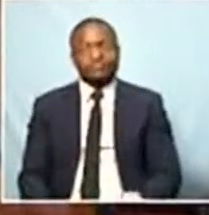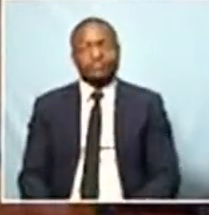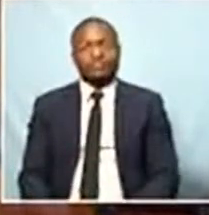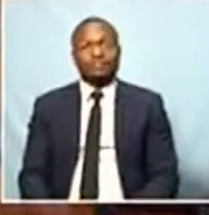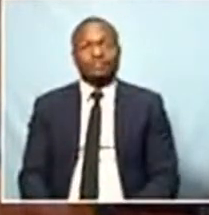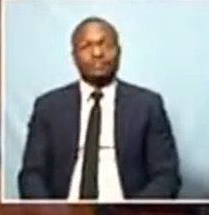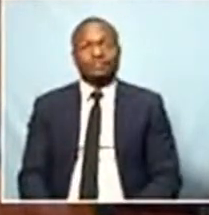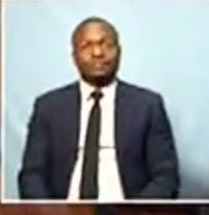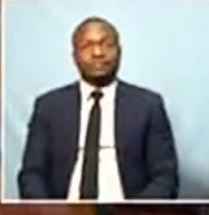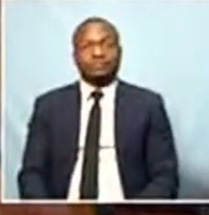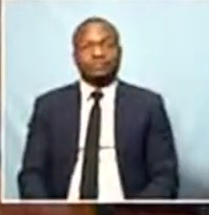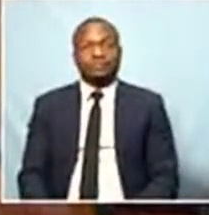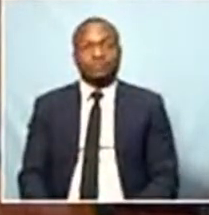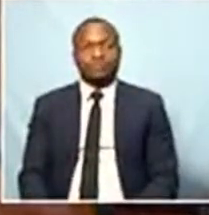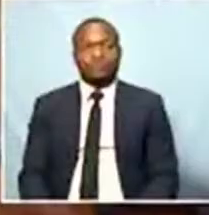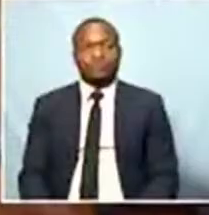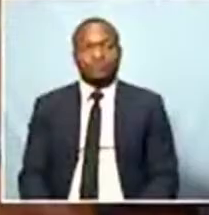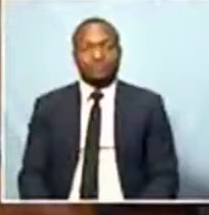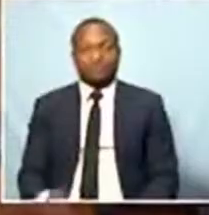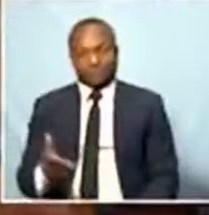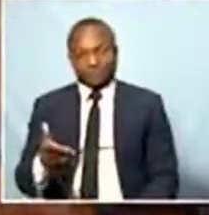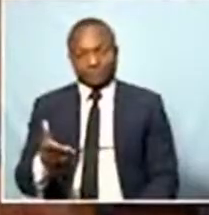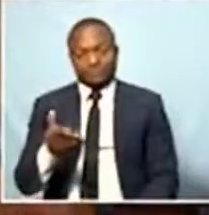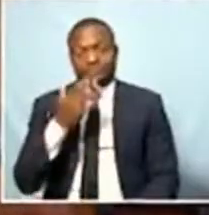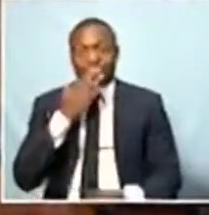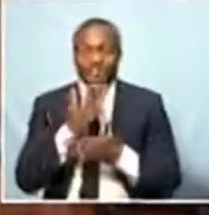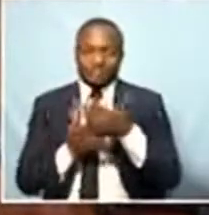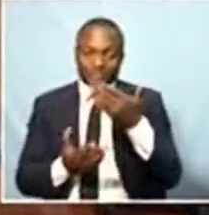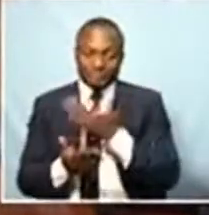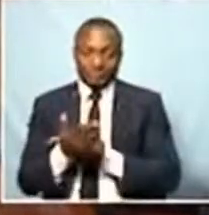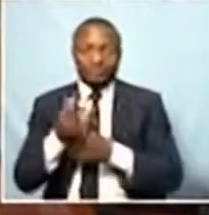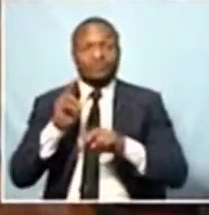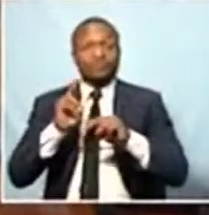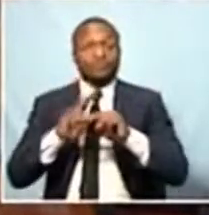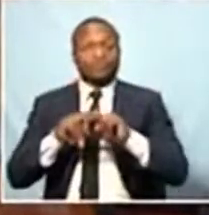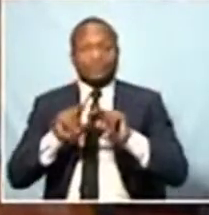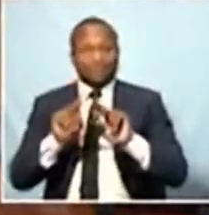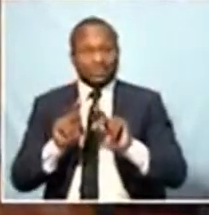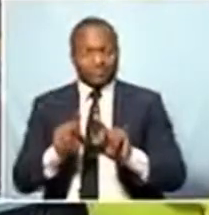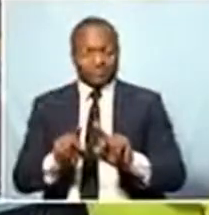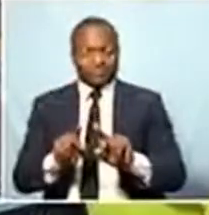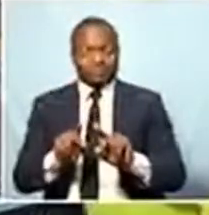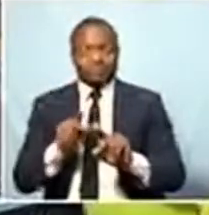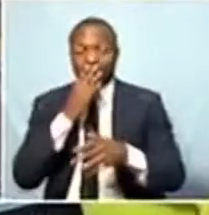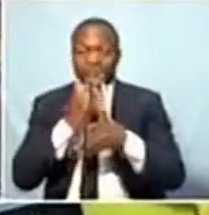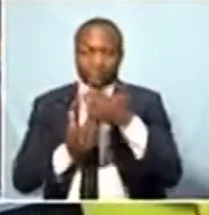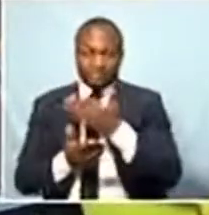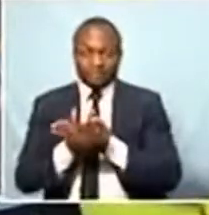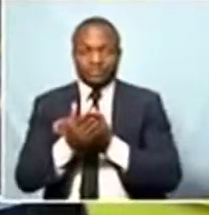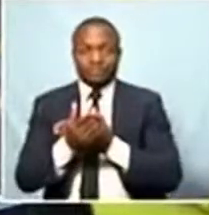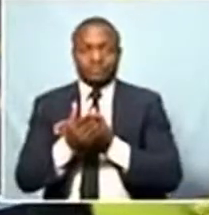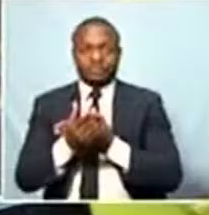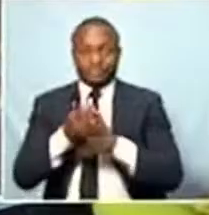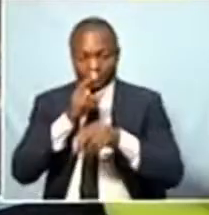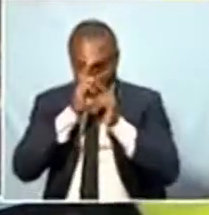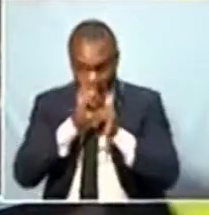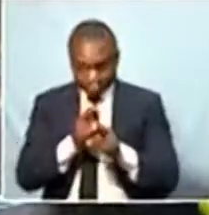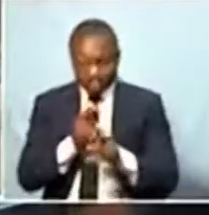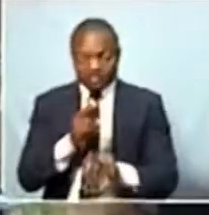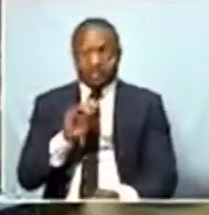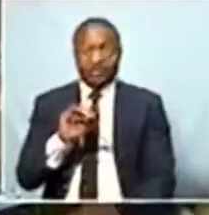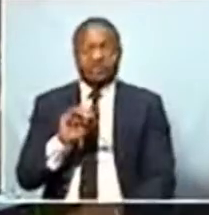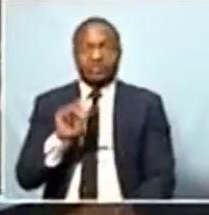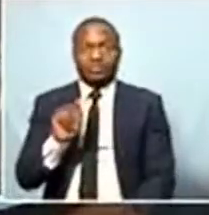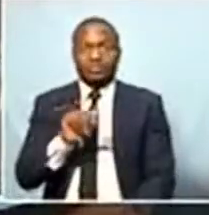Secretary. Good morning. Please go ahead, ma'am. Good morning, Chair. Morning, witness. I'm Mutinta Masoka,